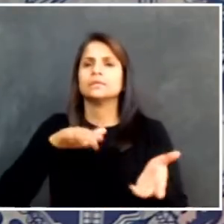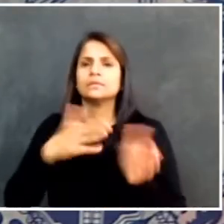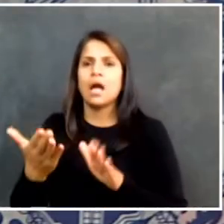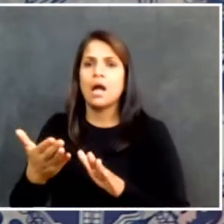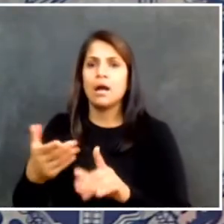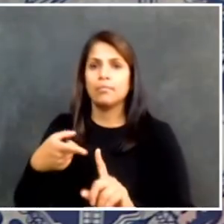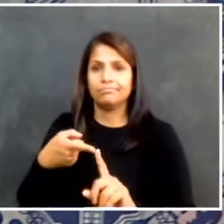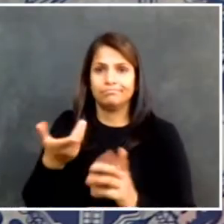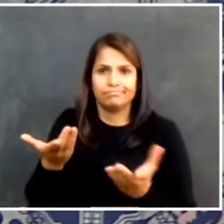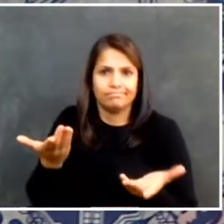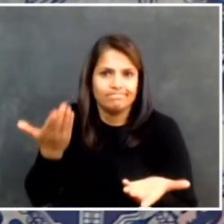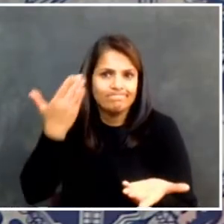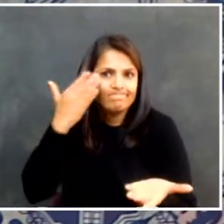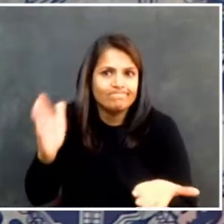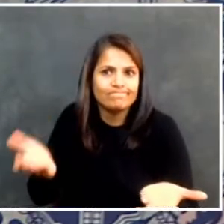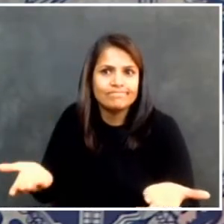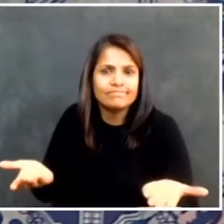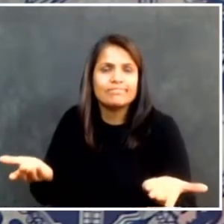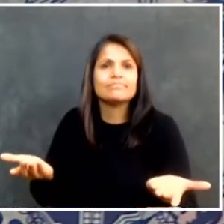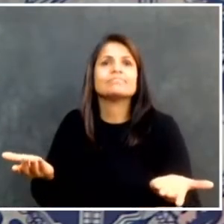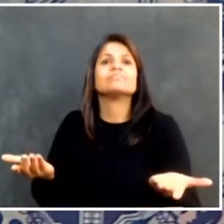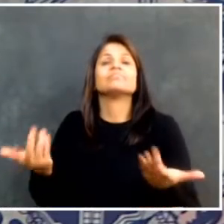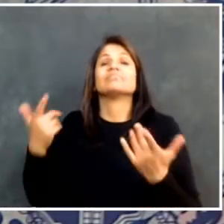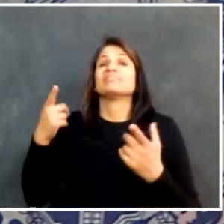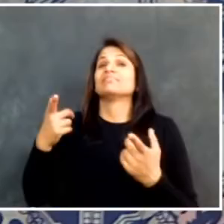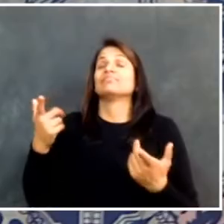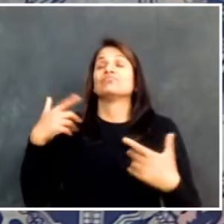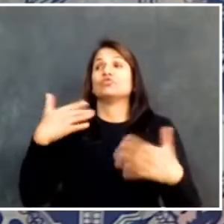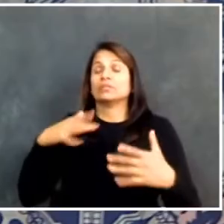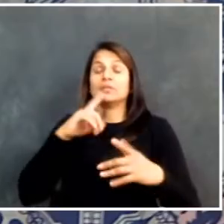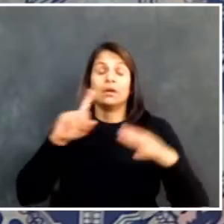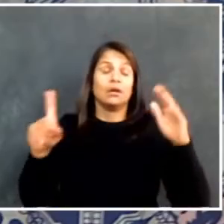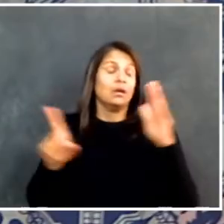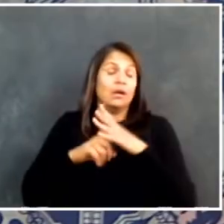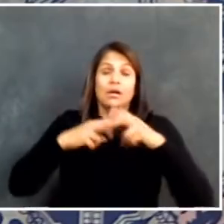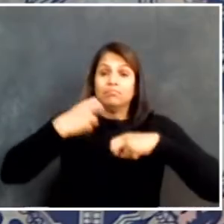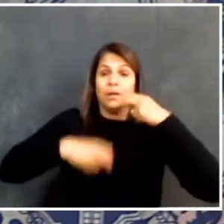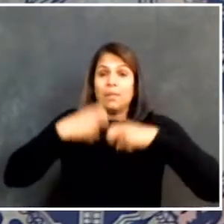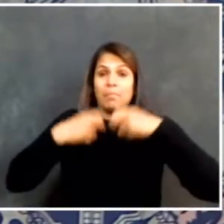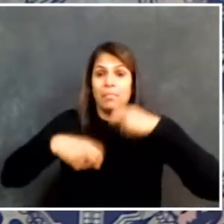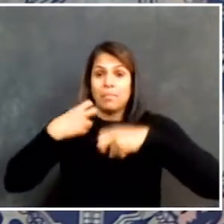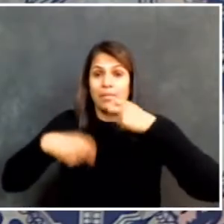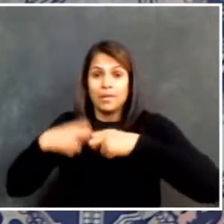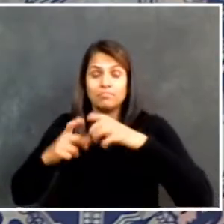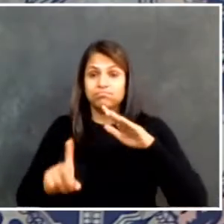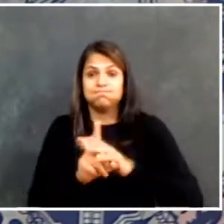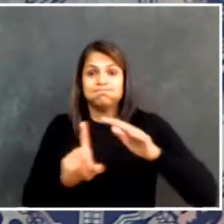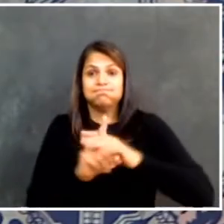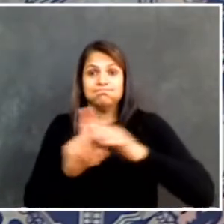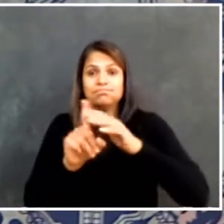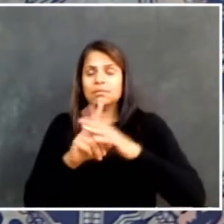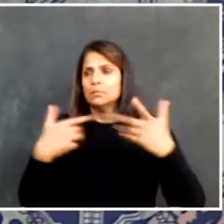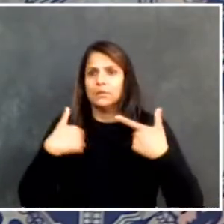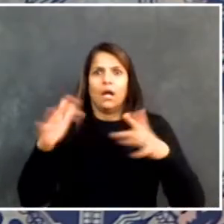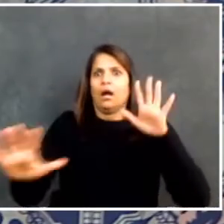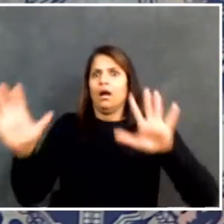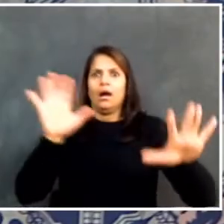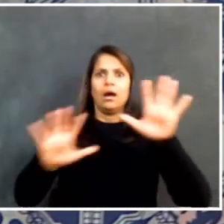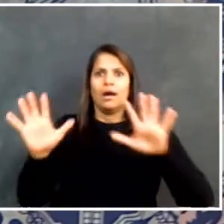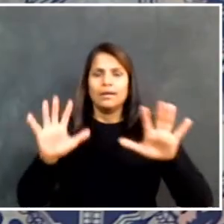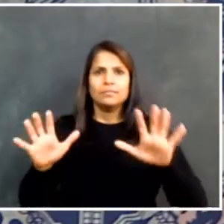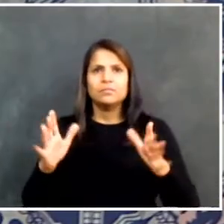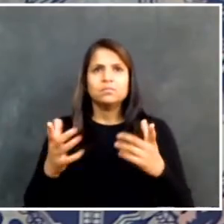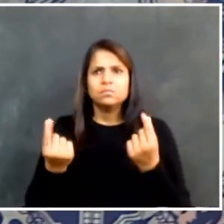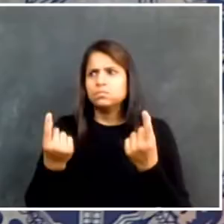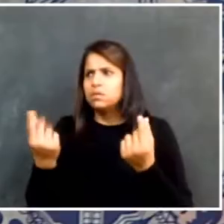document. And I think it'll be bigger still. We have to be honest about that. We have to be open about that because it tells us just how big a crisis we're